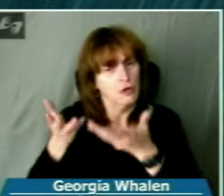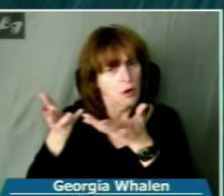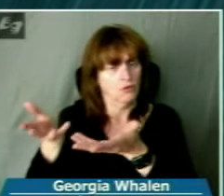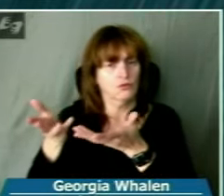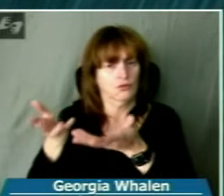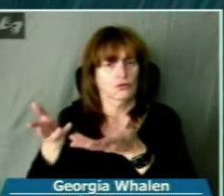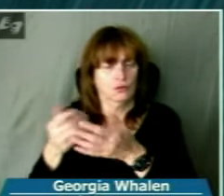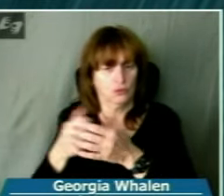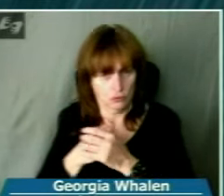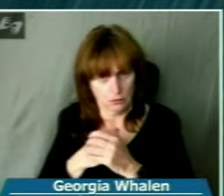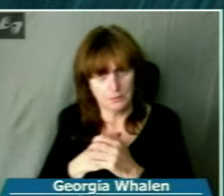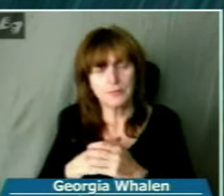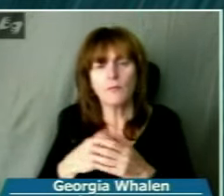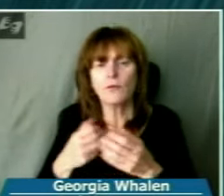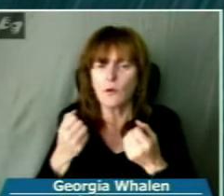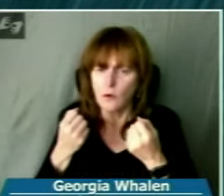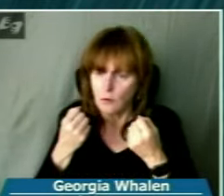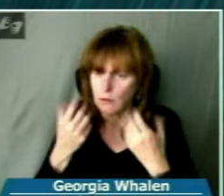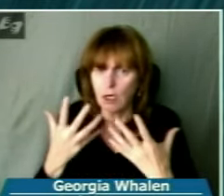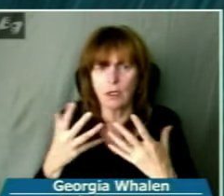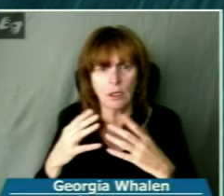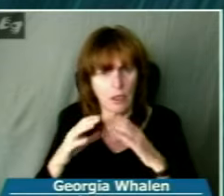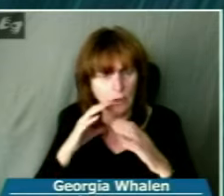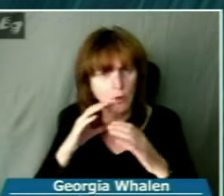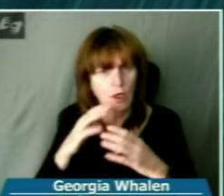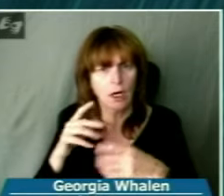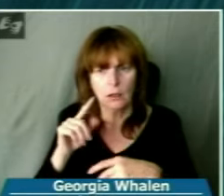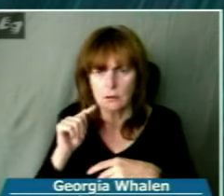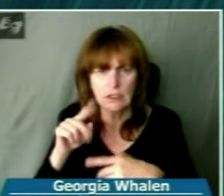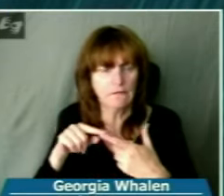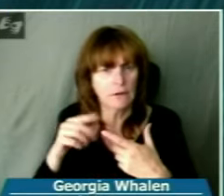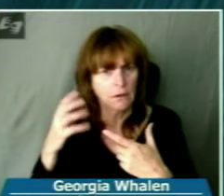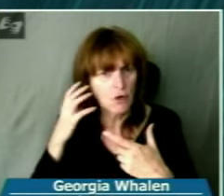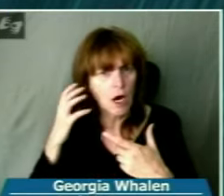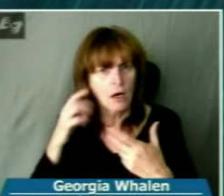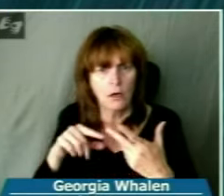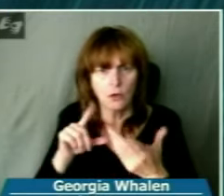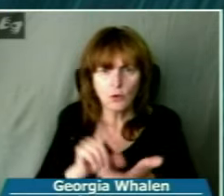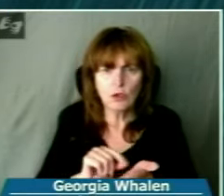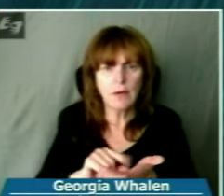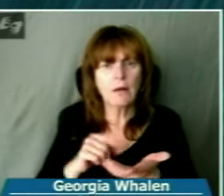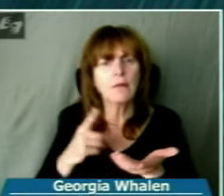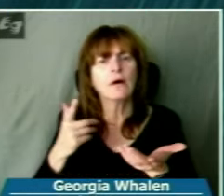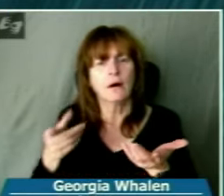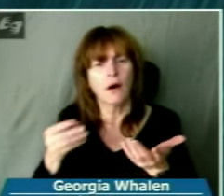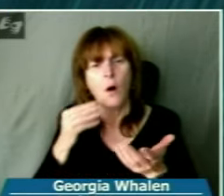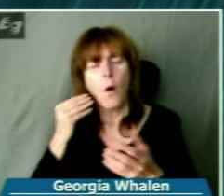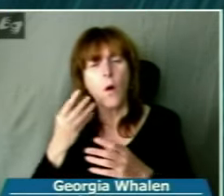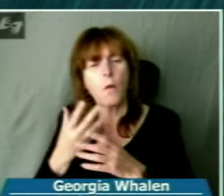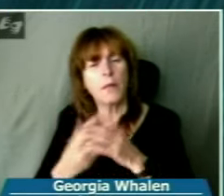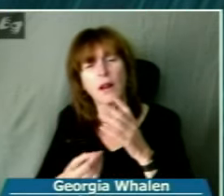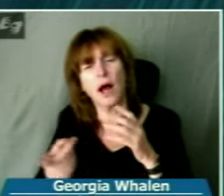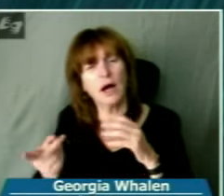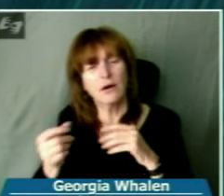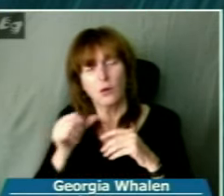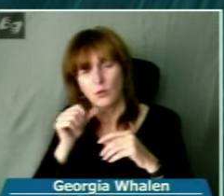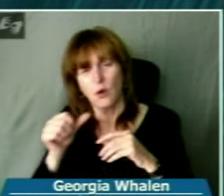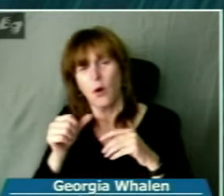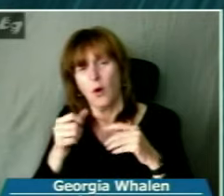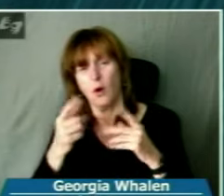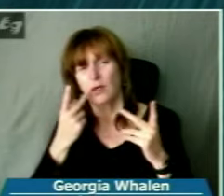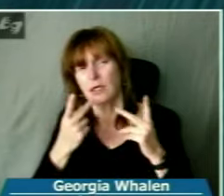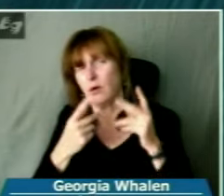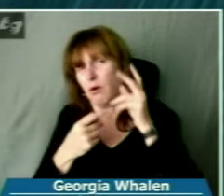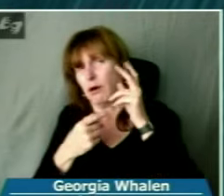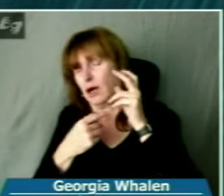communication mechanisms available, but unfortunately, that's not the way folks are getting it. And it's really by word of mouth as well. So we're trying to tap